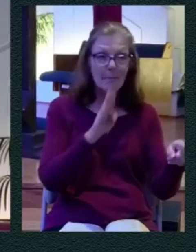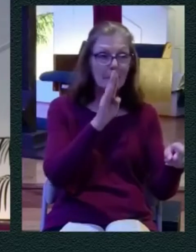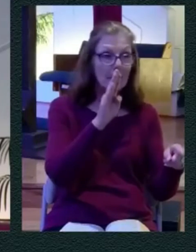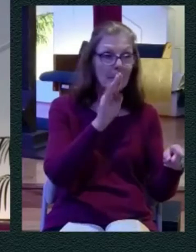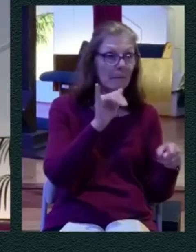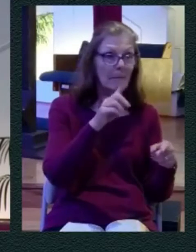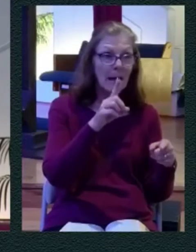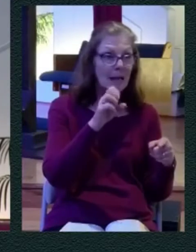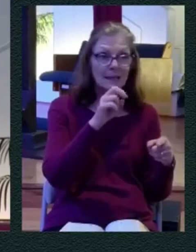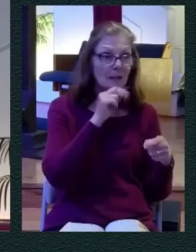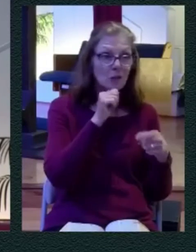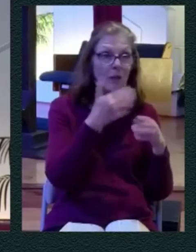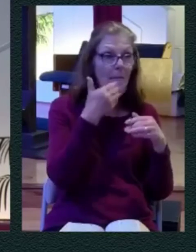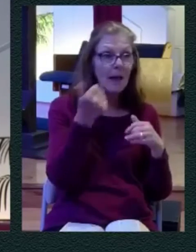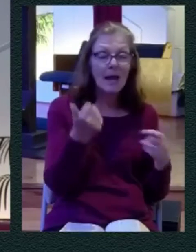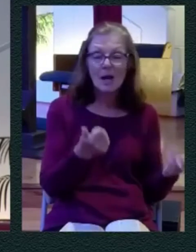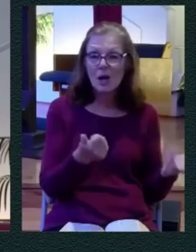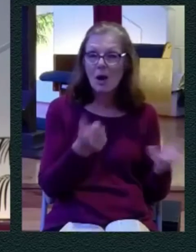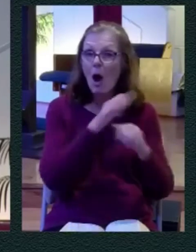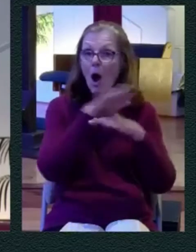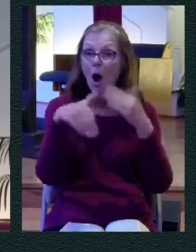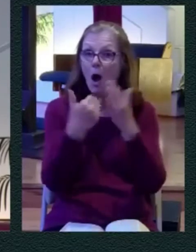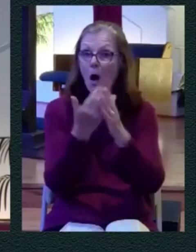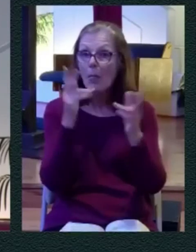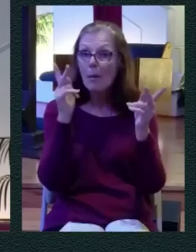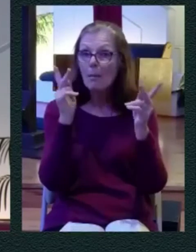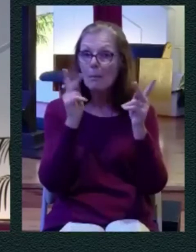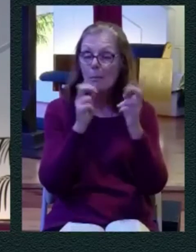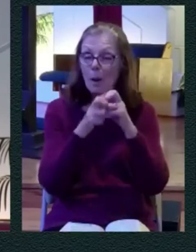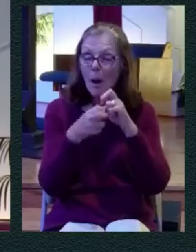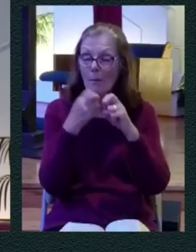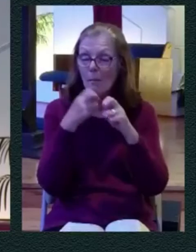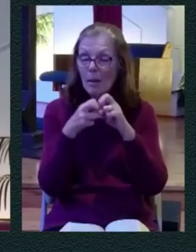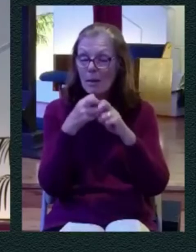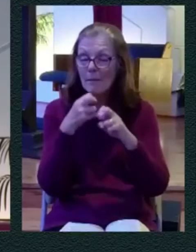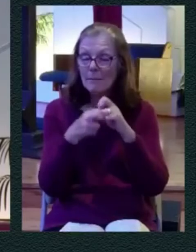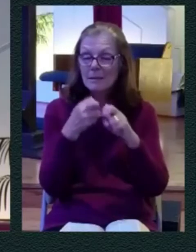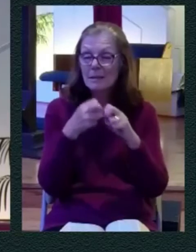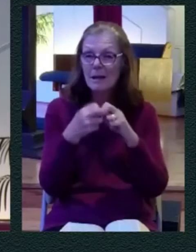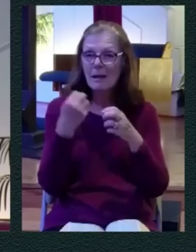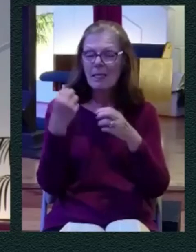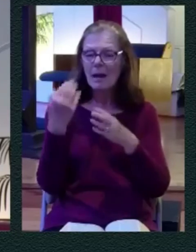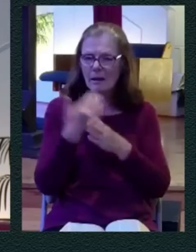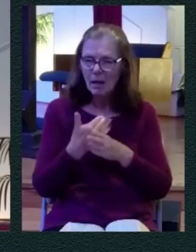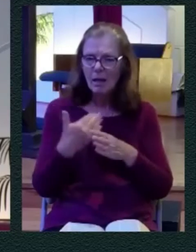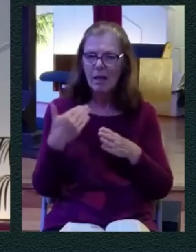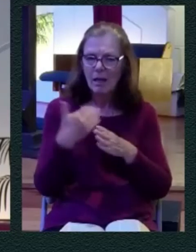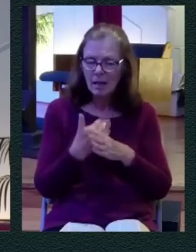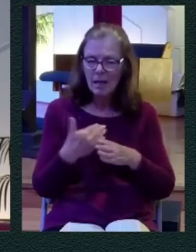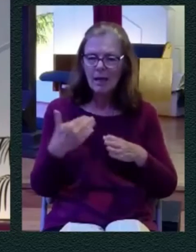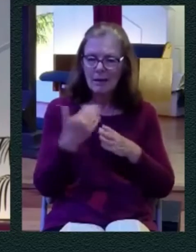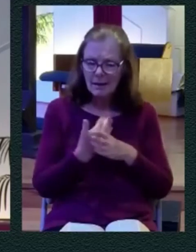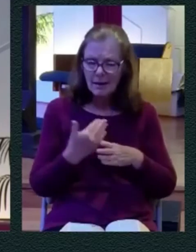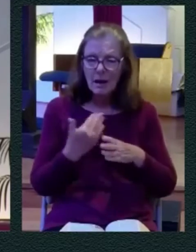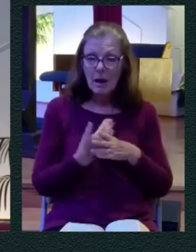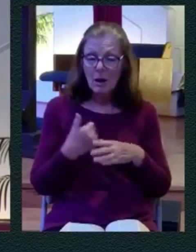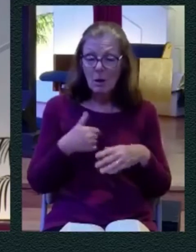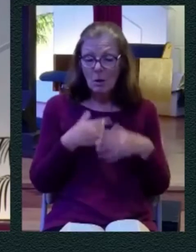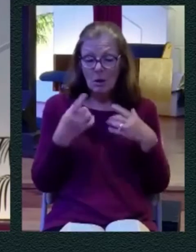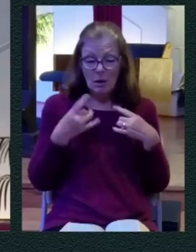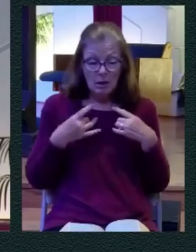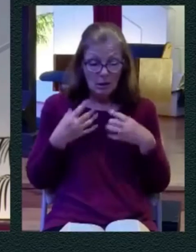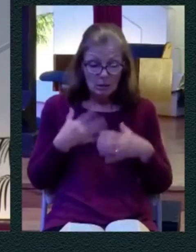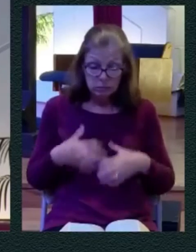And with all the problems that batter our lives increasingly, I mean, we despair of these things, but is